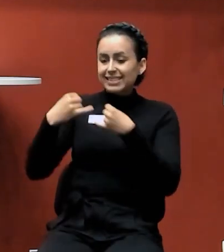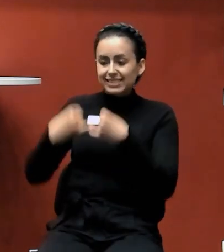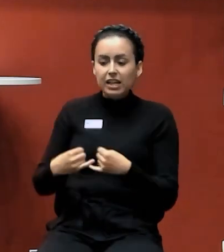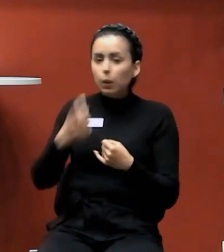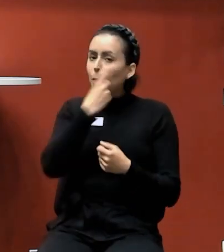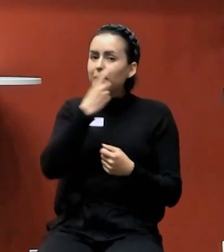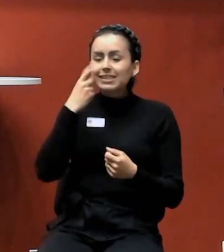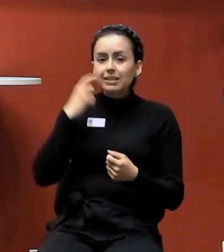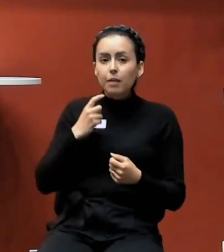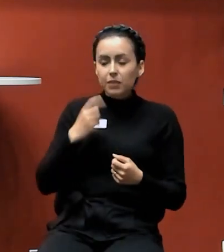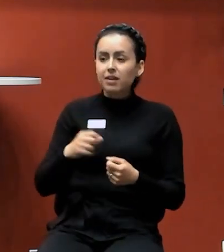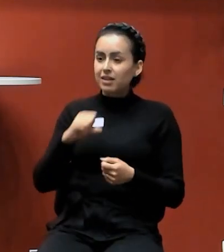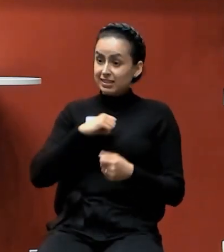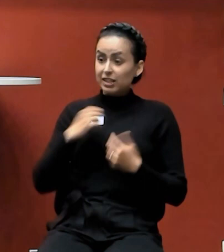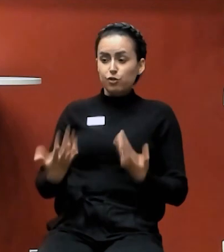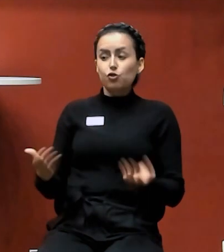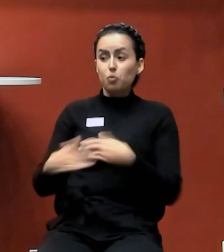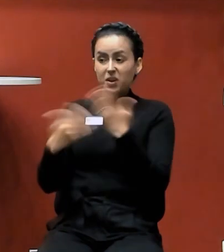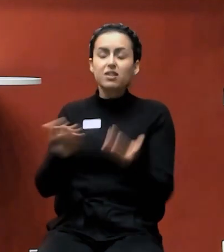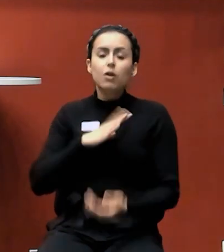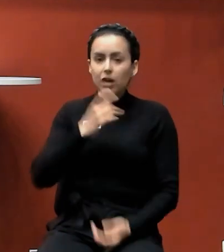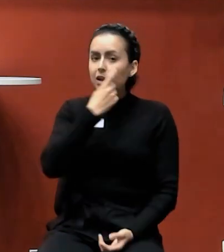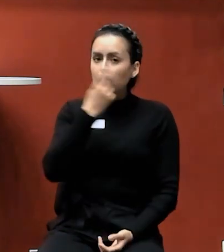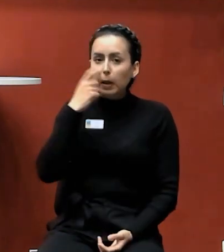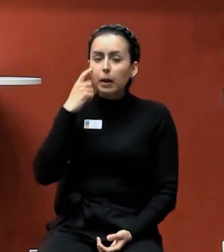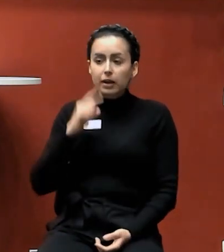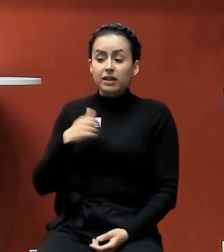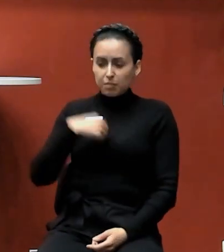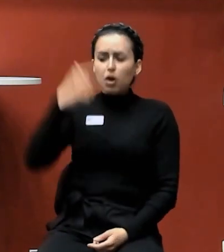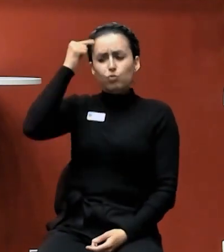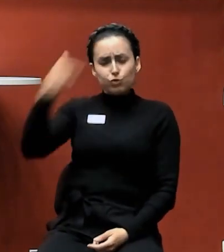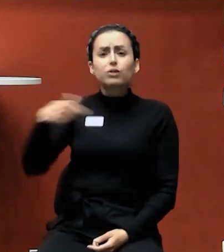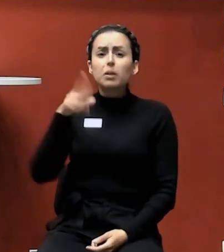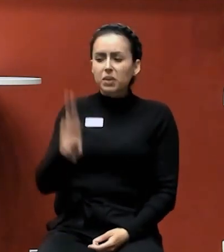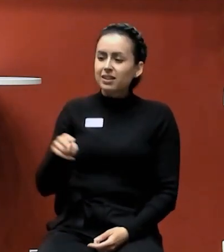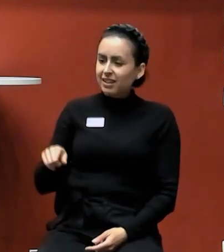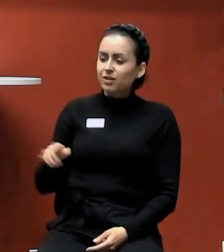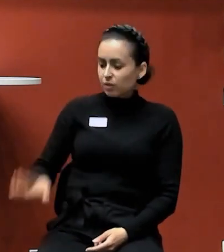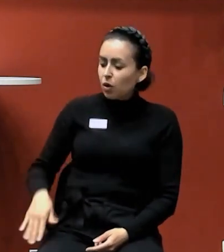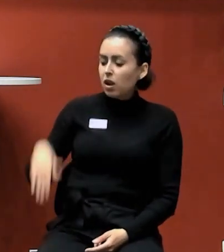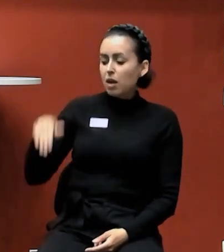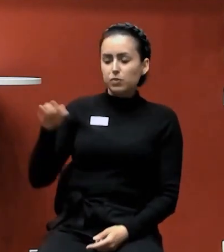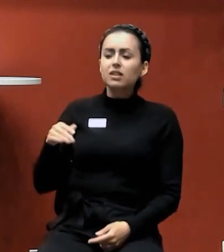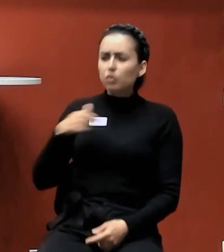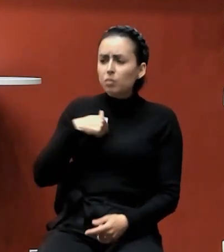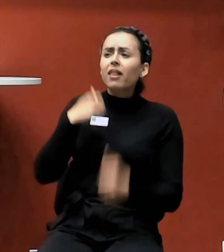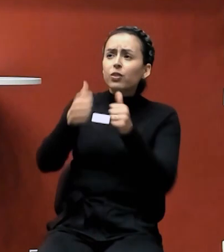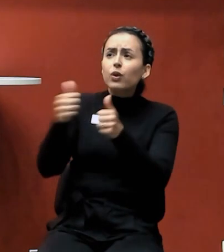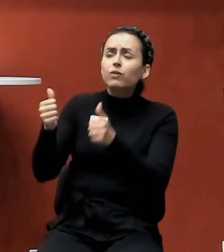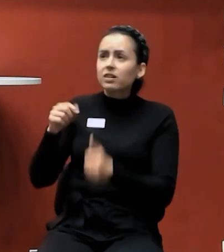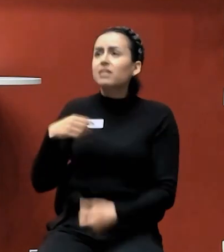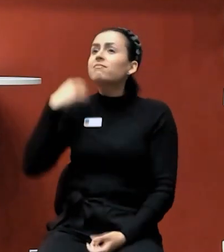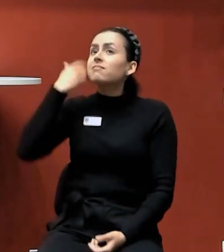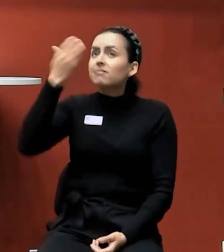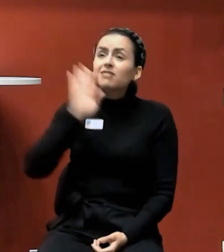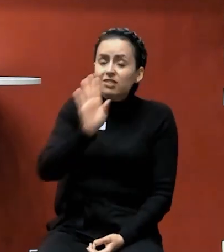then so I have freckles these days, so I like to believe that it was from all of those hopes that I had as a kid that one day I